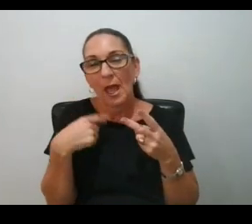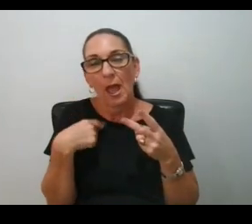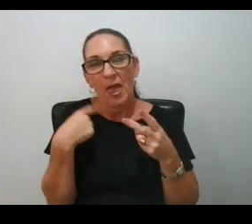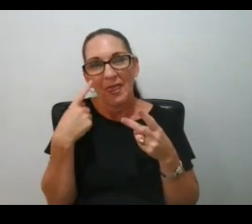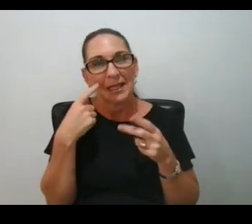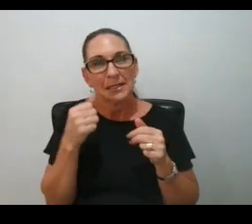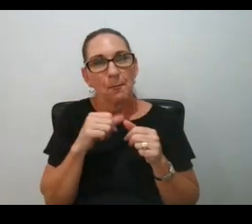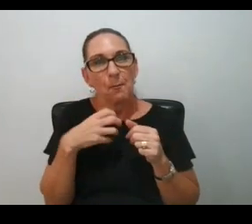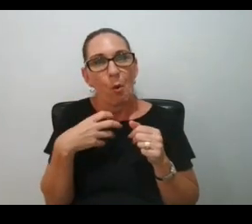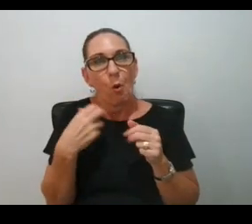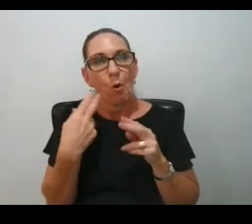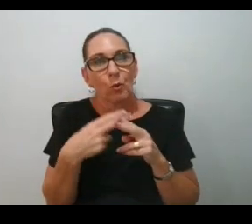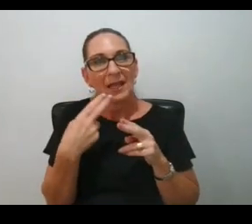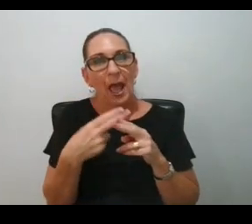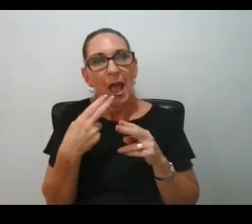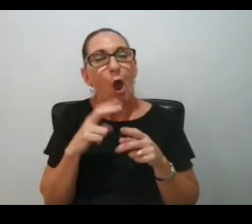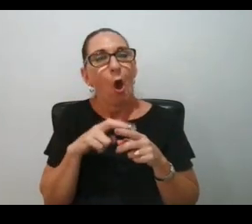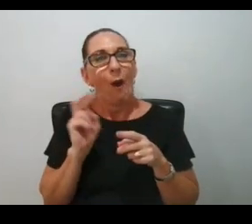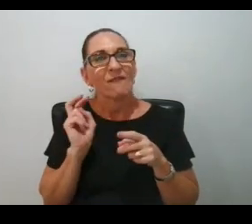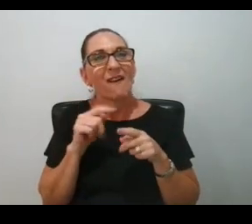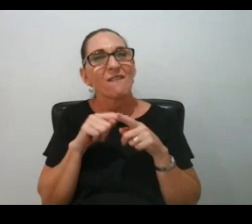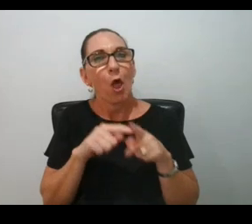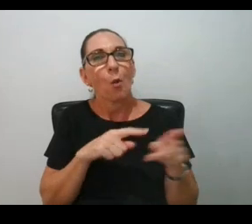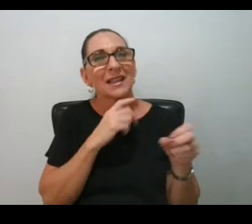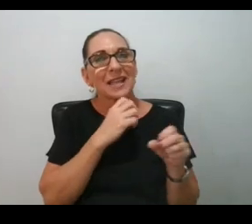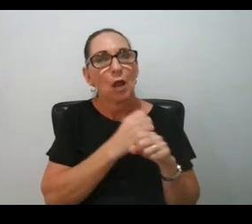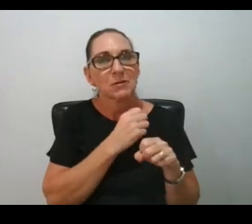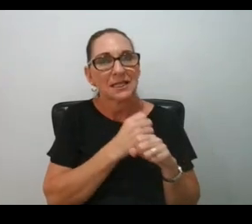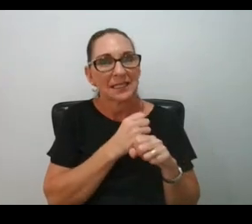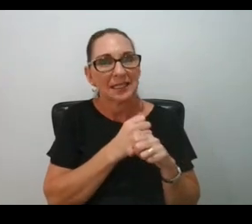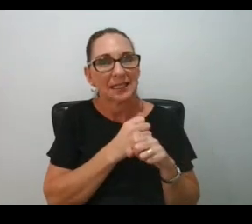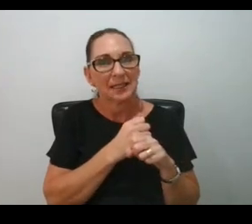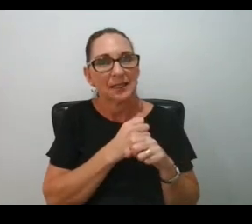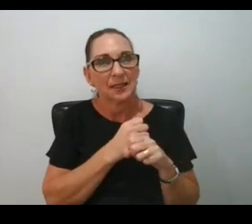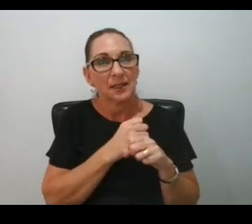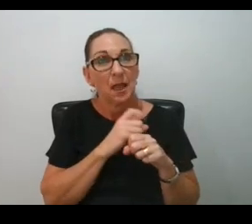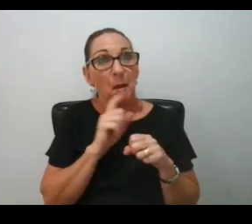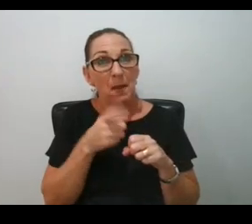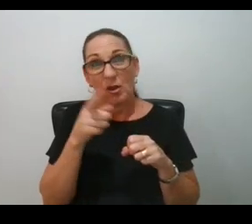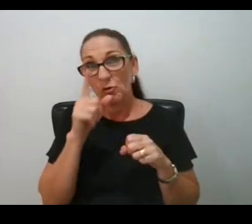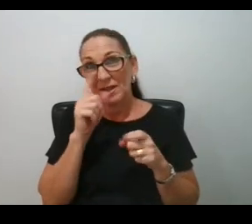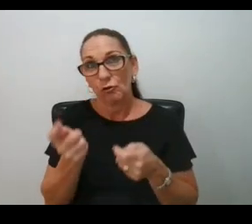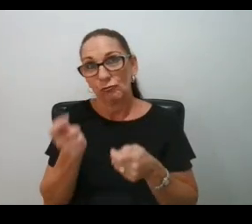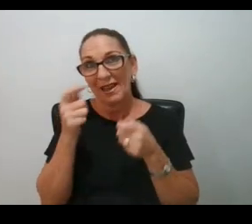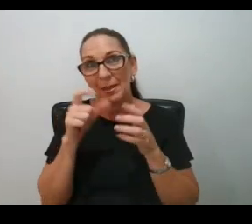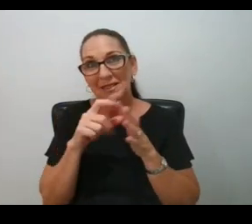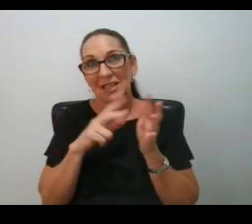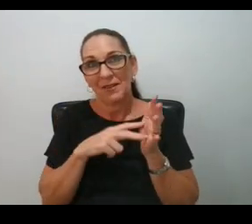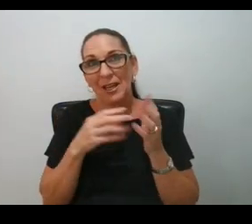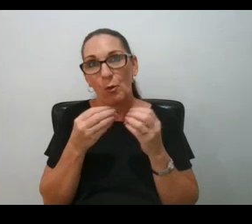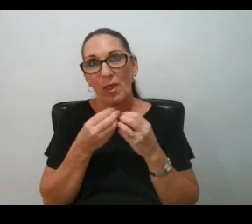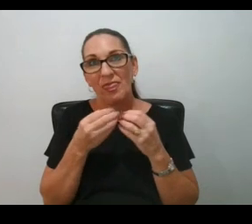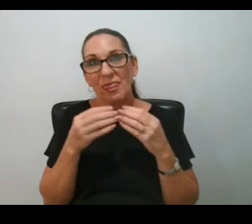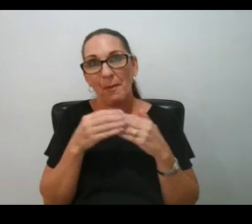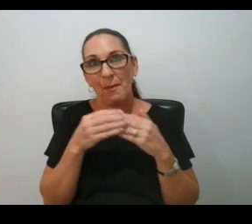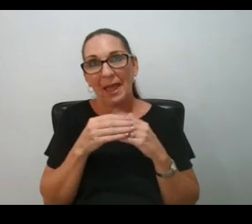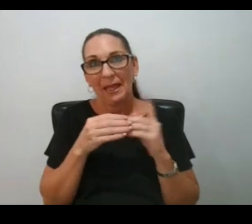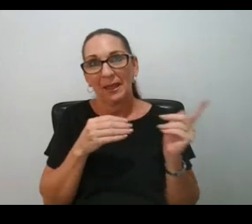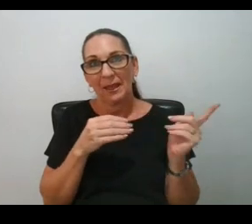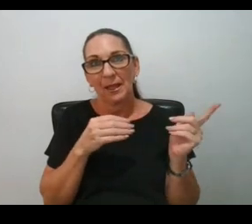out on the guarantee issue. Okay. But you would absolutely raise the DV with the bank, because that should see